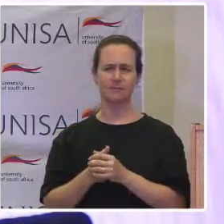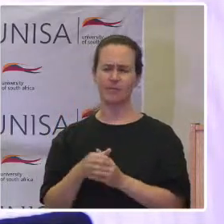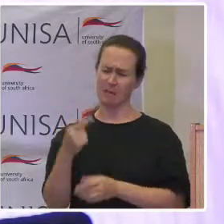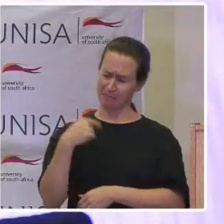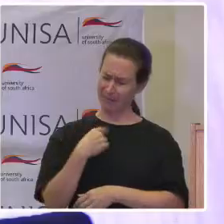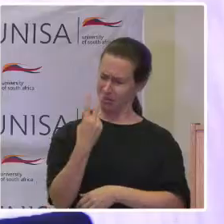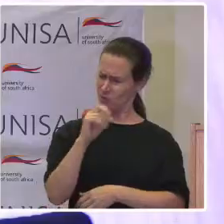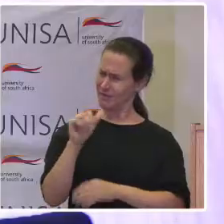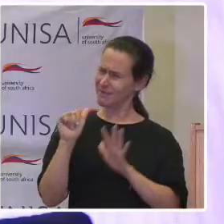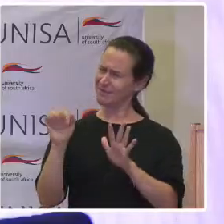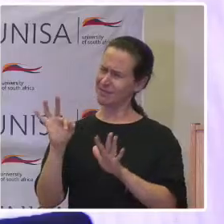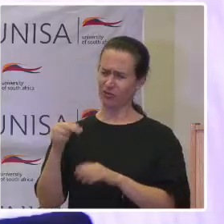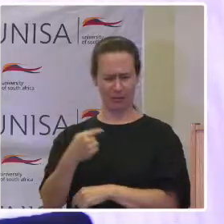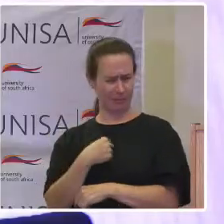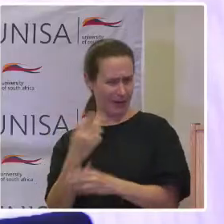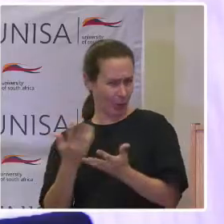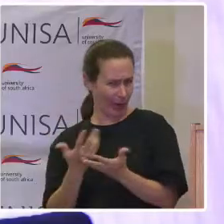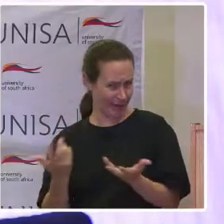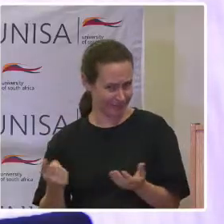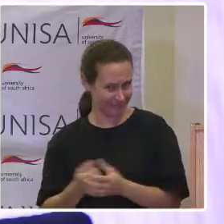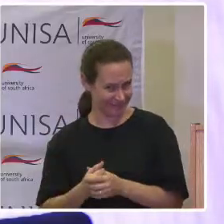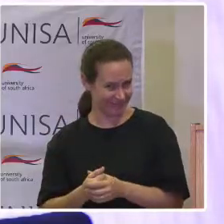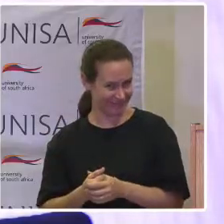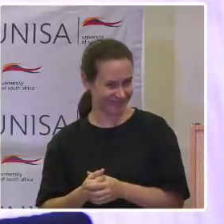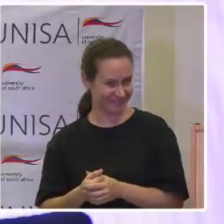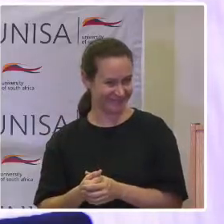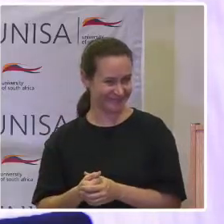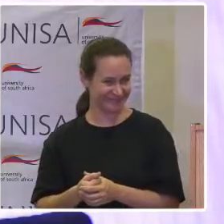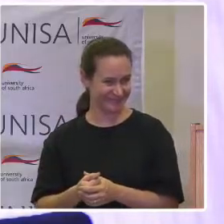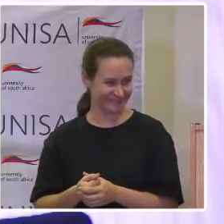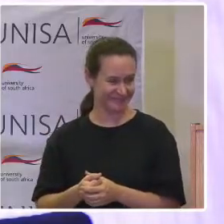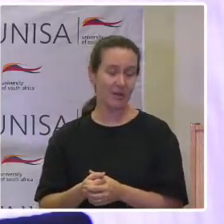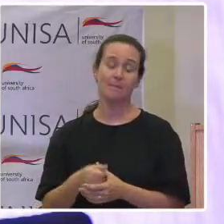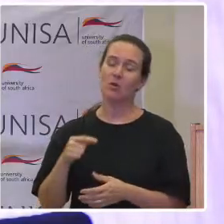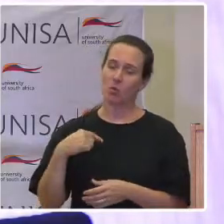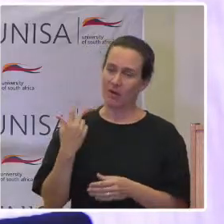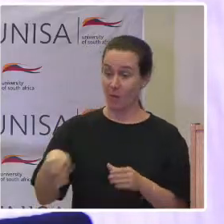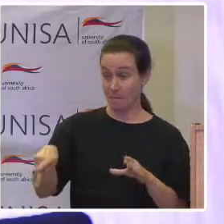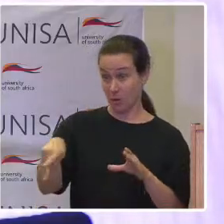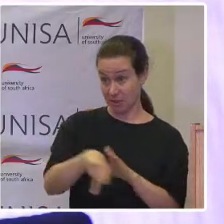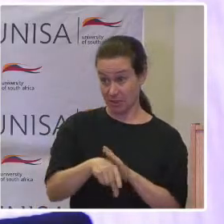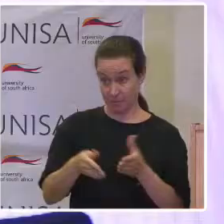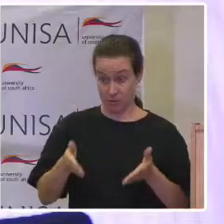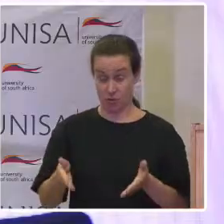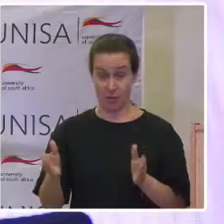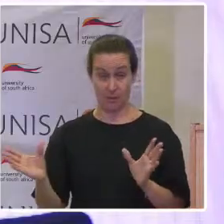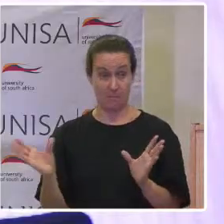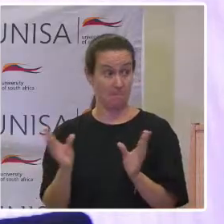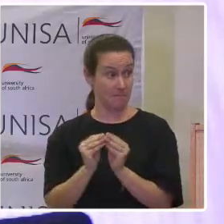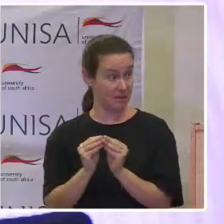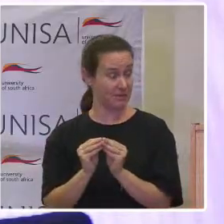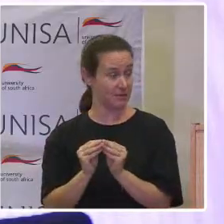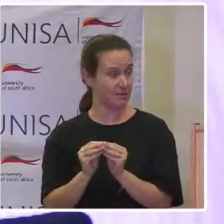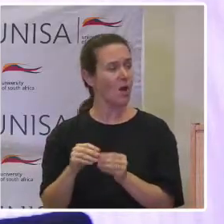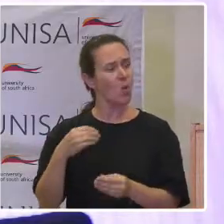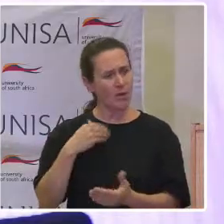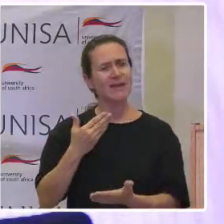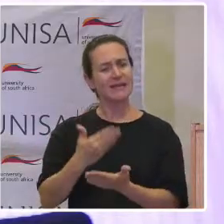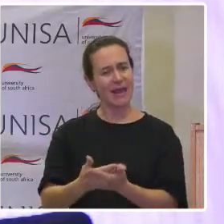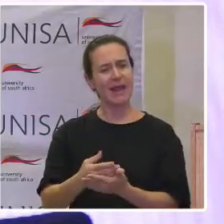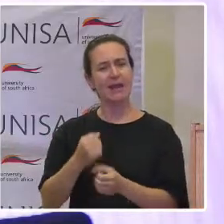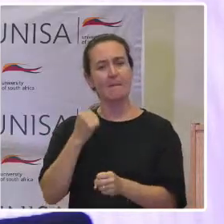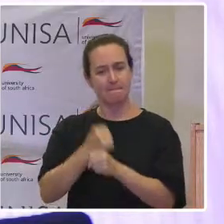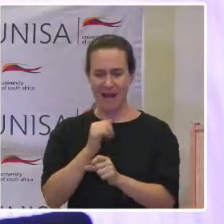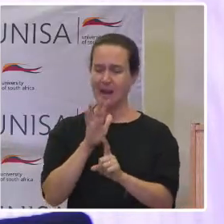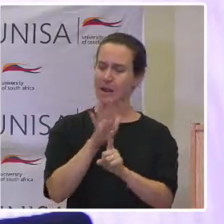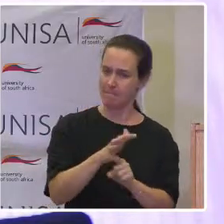be in 2063? But as we have participated in this symposium, we can always leave a footprint that